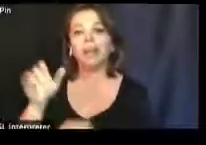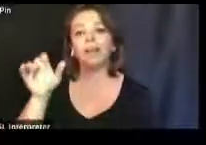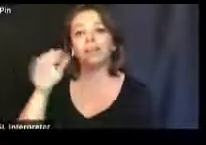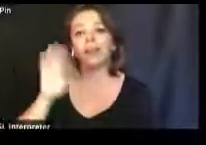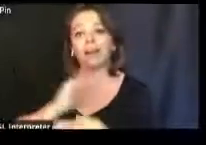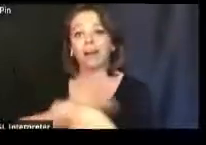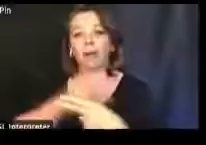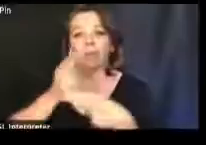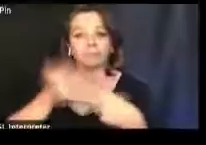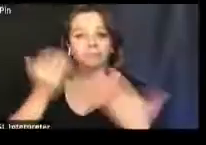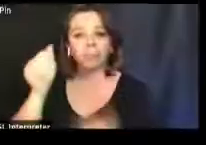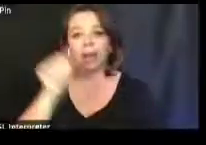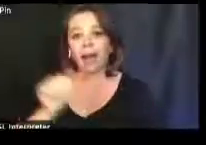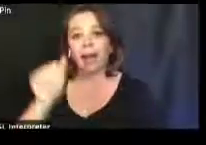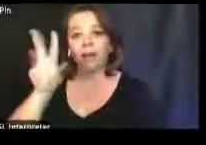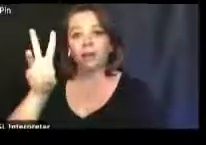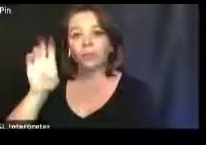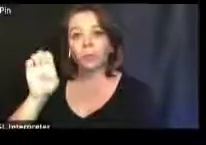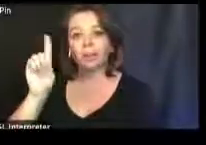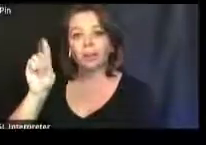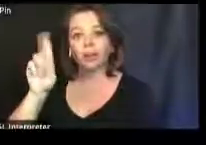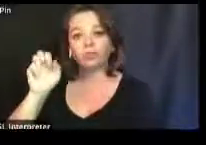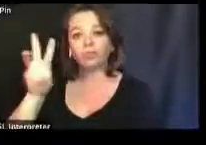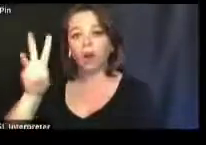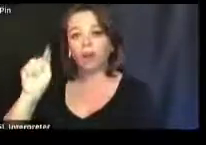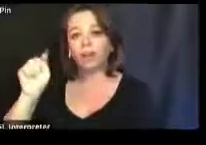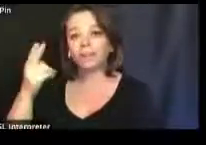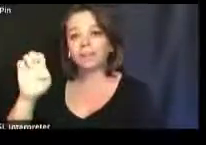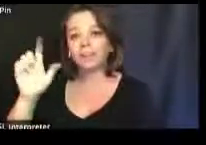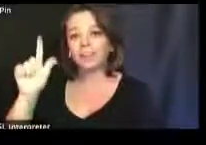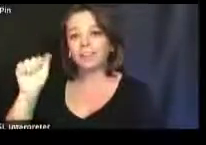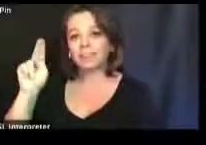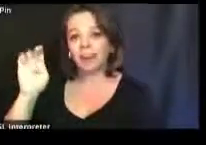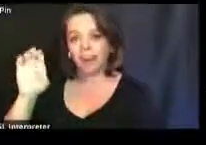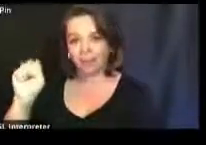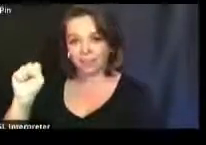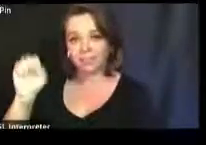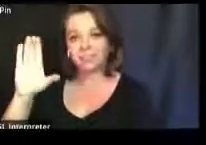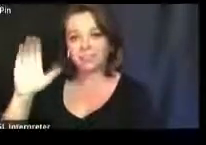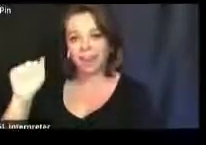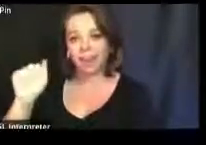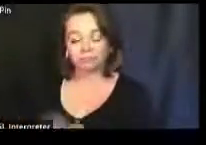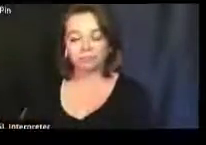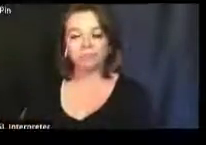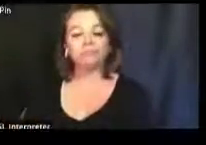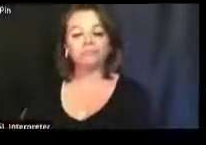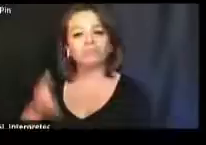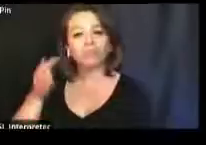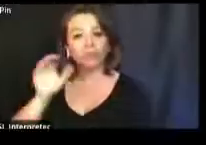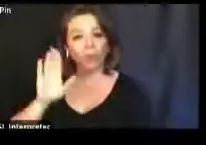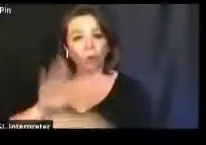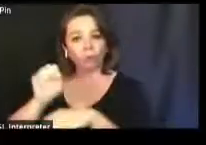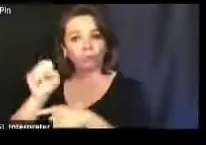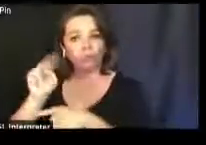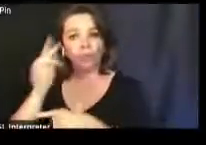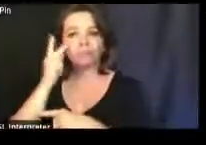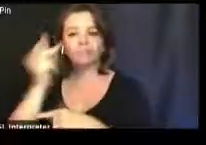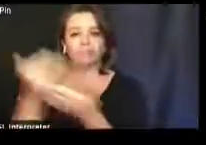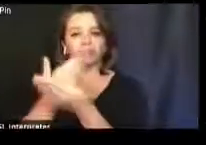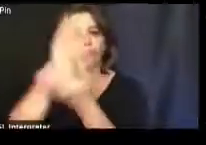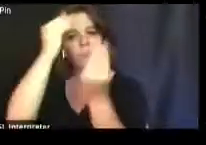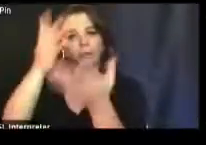WeDrawTheLinesCA. There, you will find a lot of useful information about redistricting and updates from